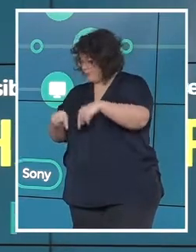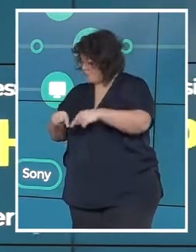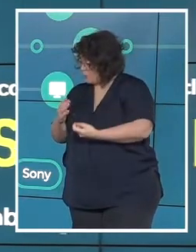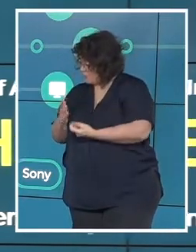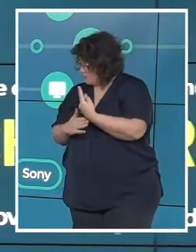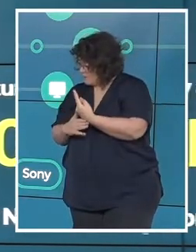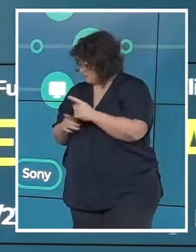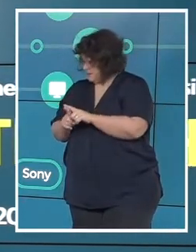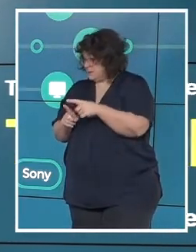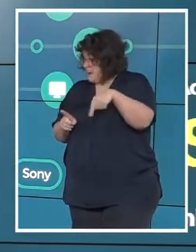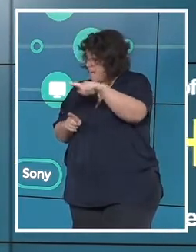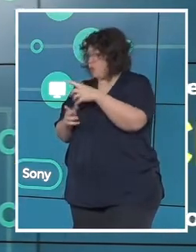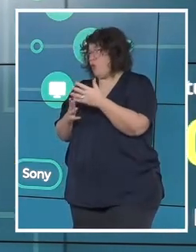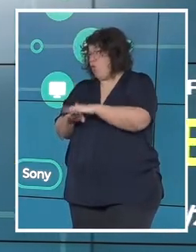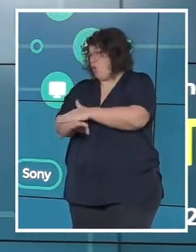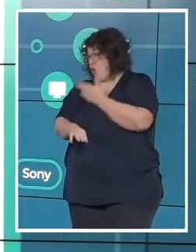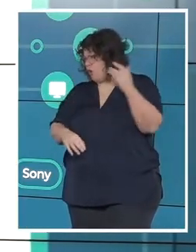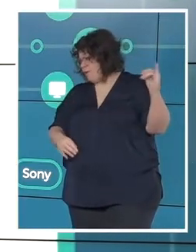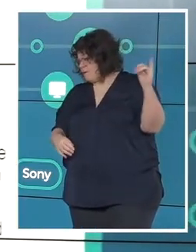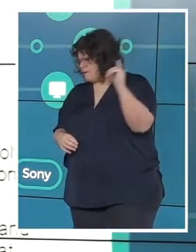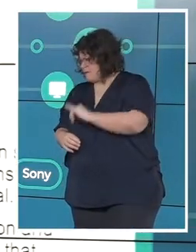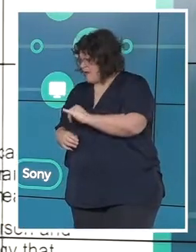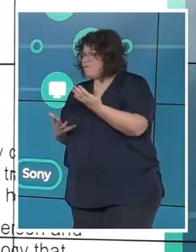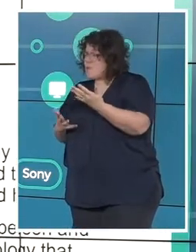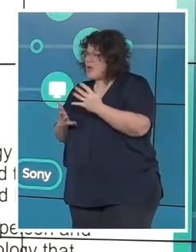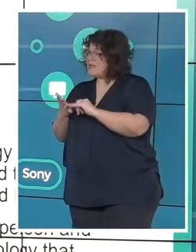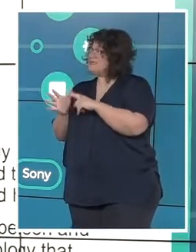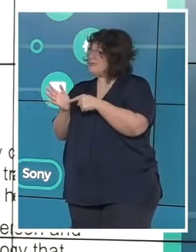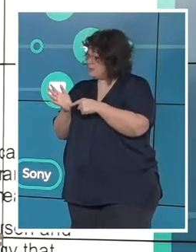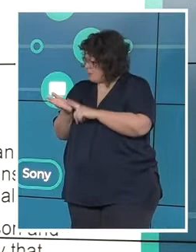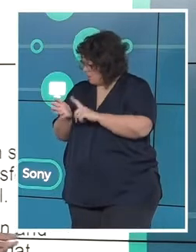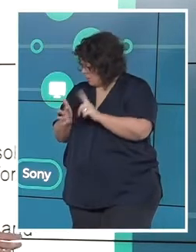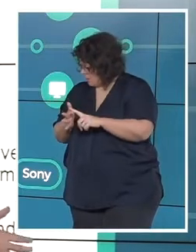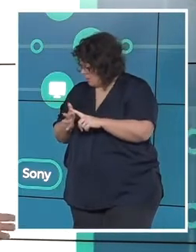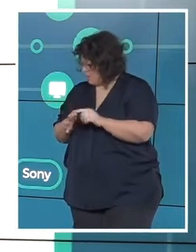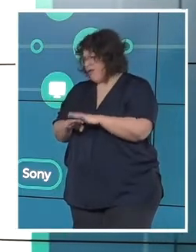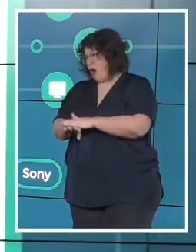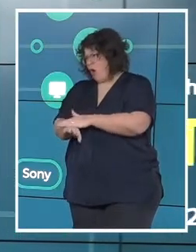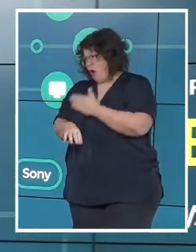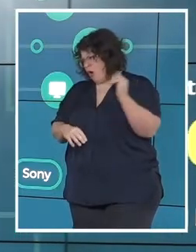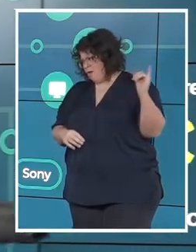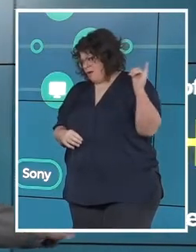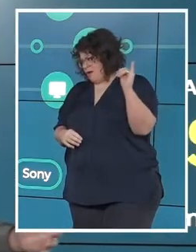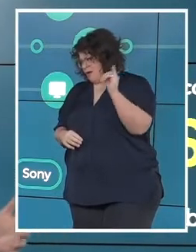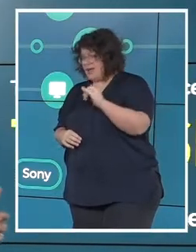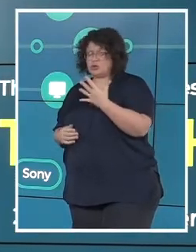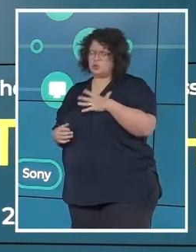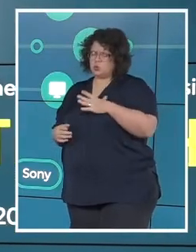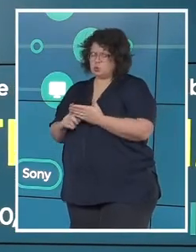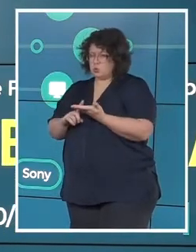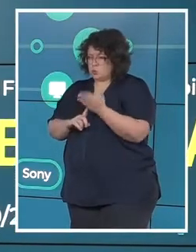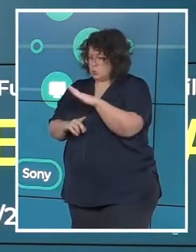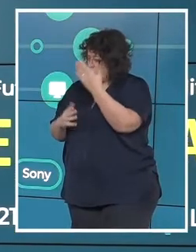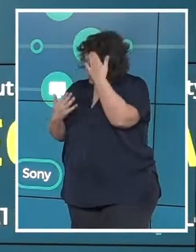the flight. I just wanted to get to the hotel room. But I walk into the hotel, and there's approximately 10 people deep, all trying to check